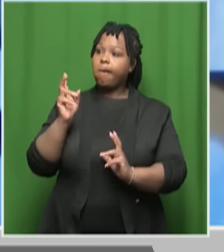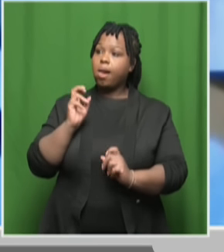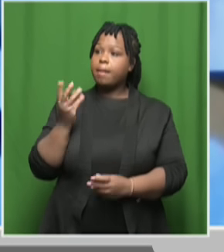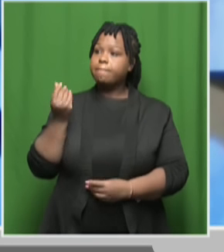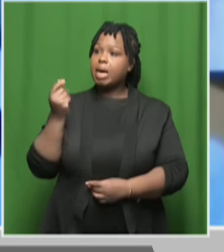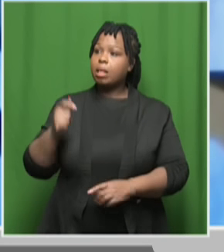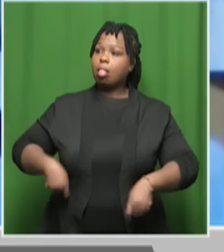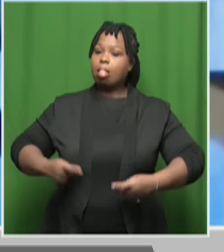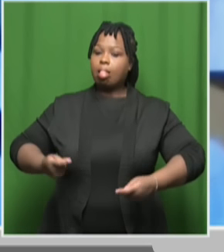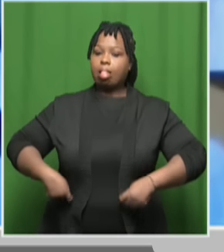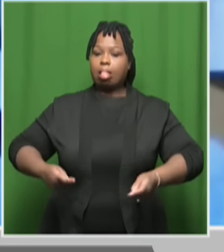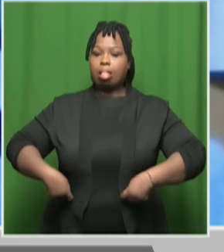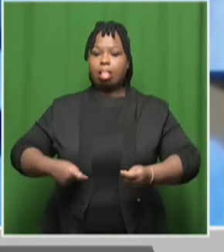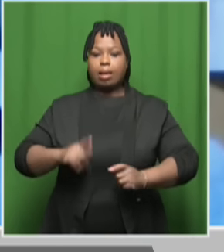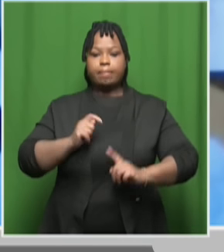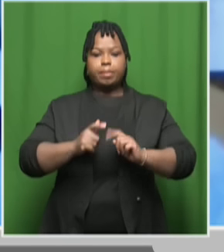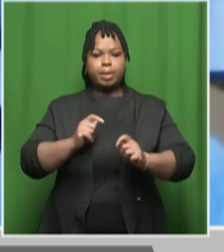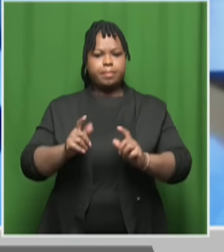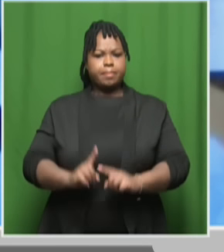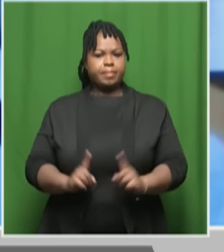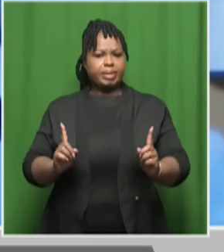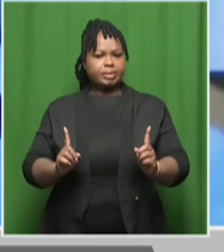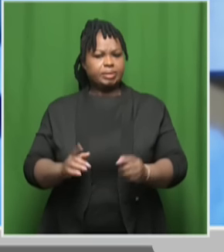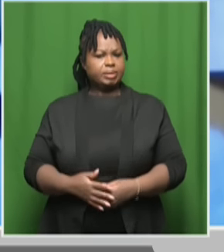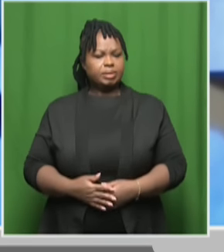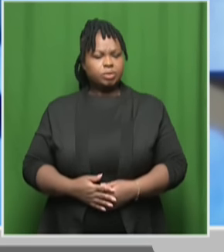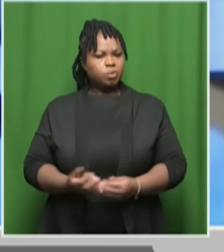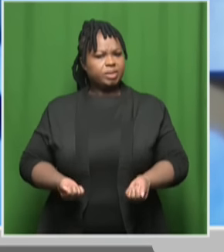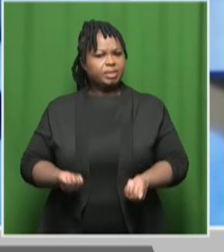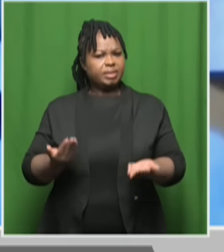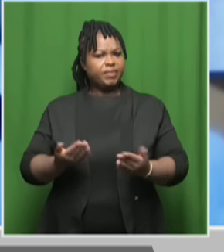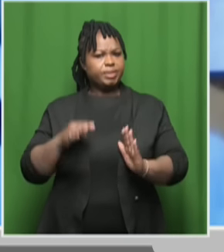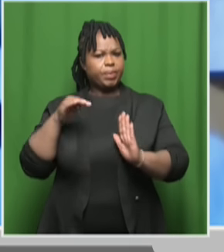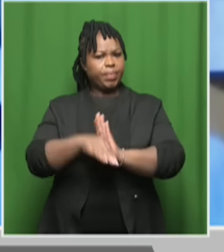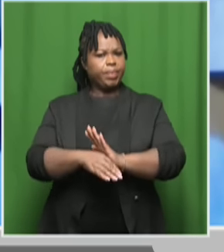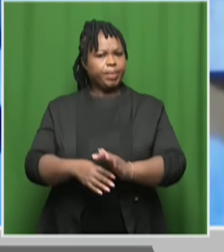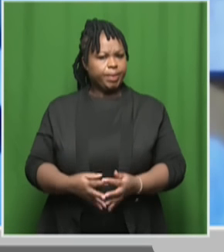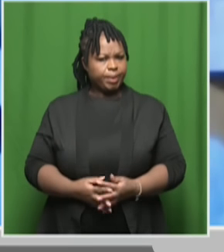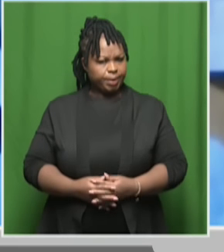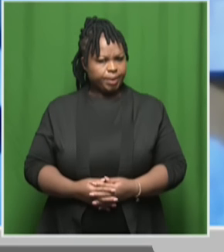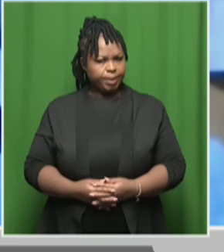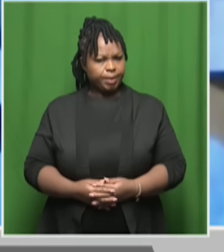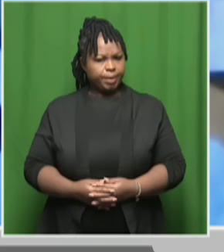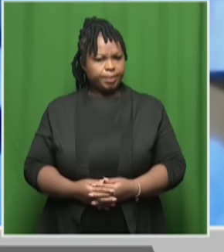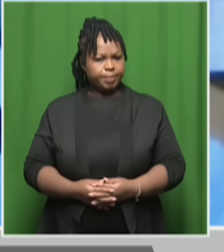monies being spent and paid, and yet the infrastructure is falling apart.